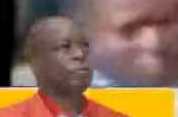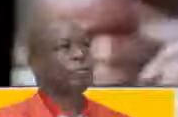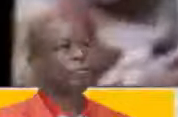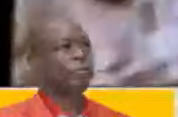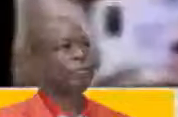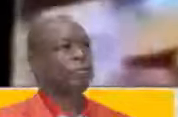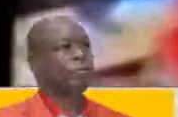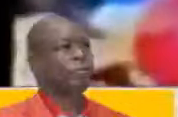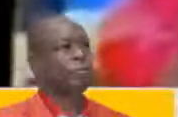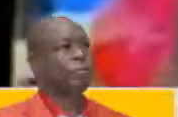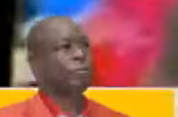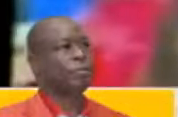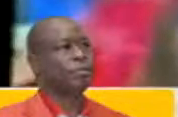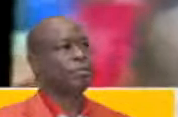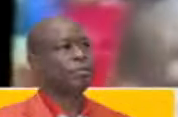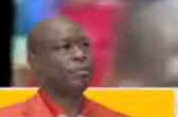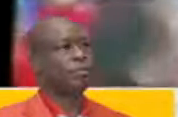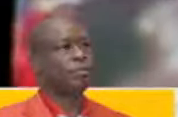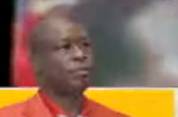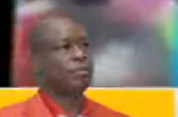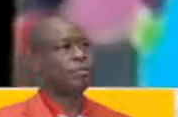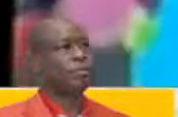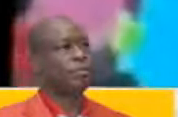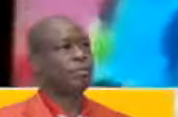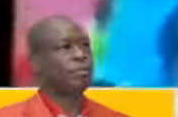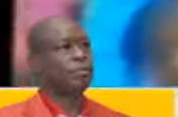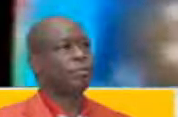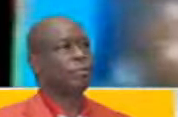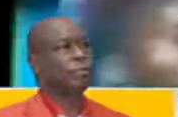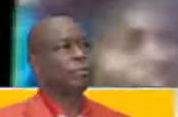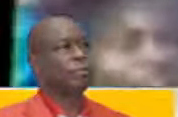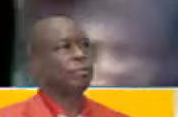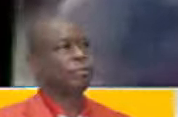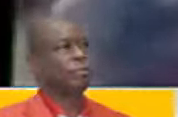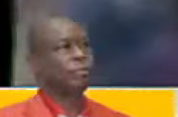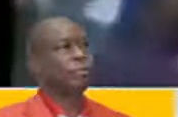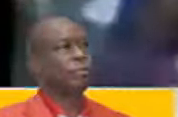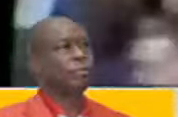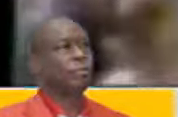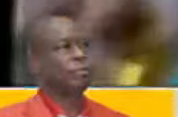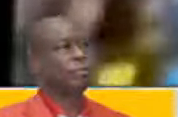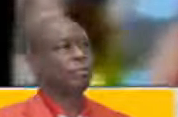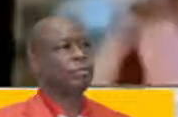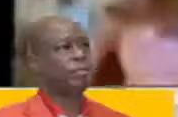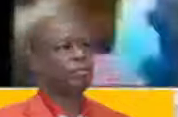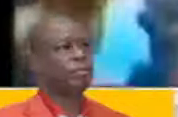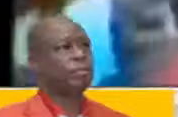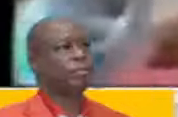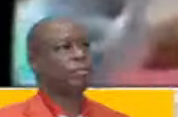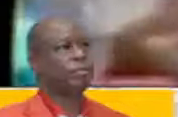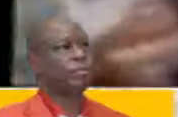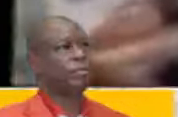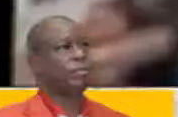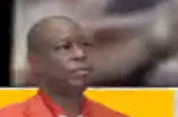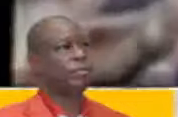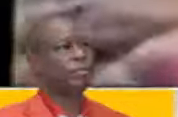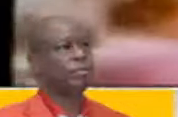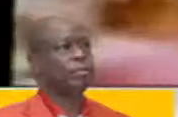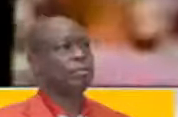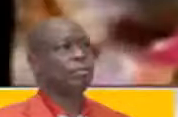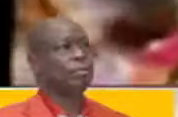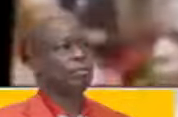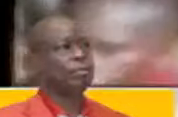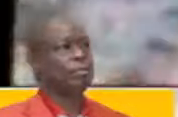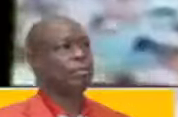relocation. Gachagua says he made a promise that he holds dear, but the governor seems to be having a different vision for the